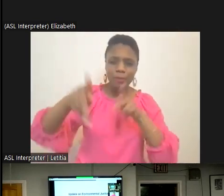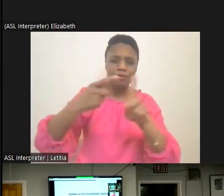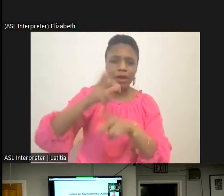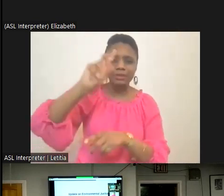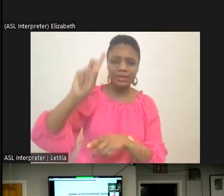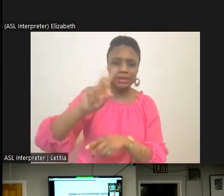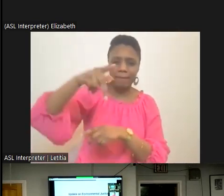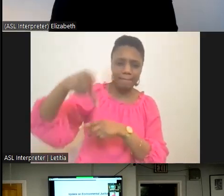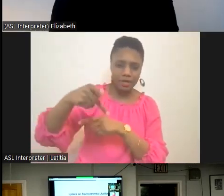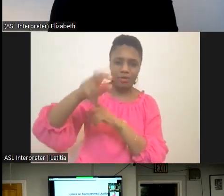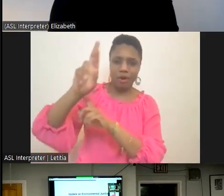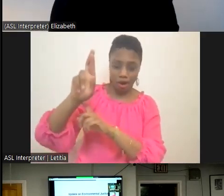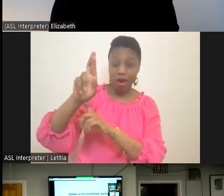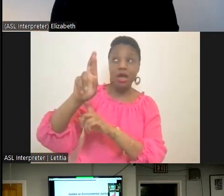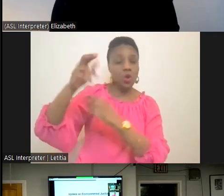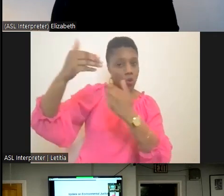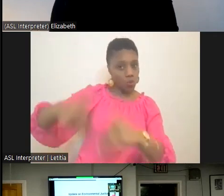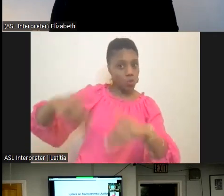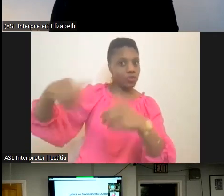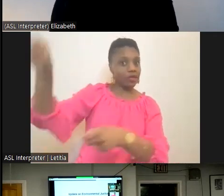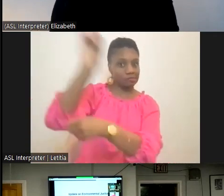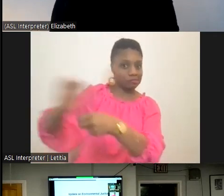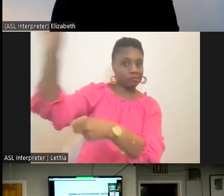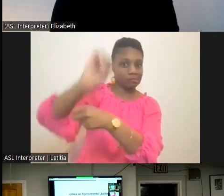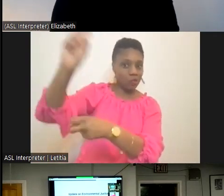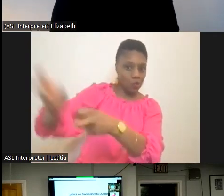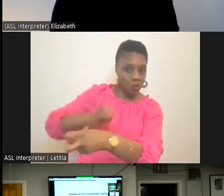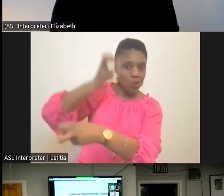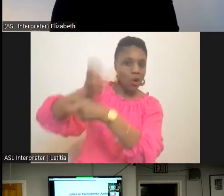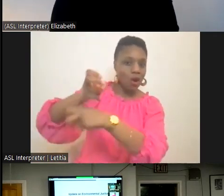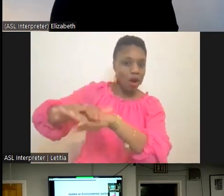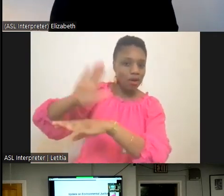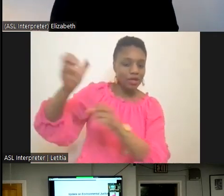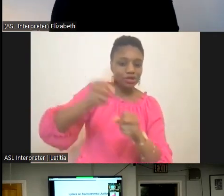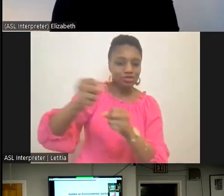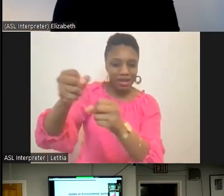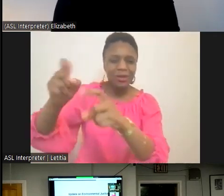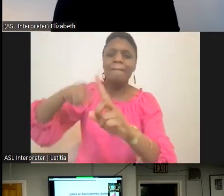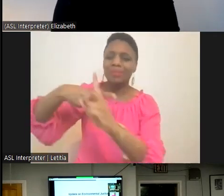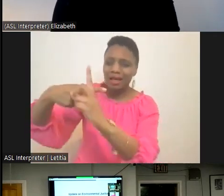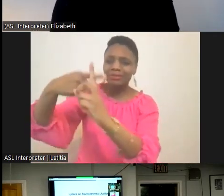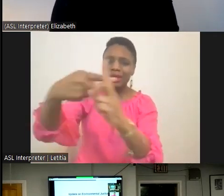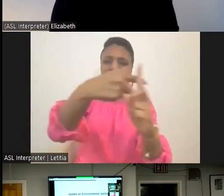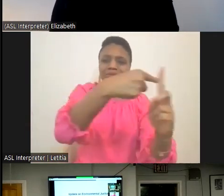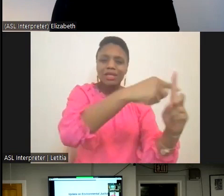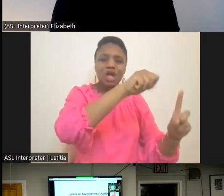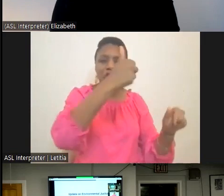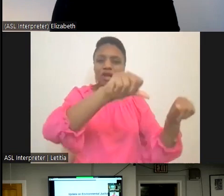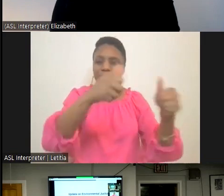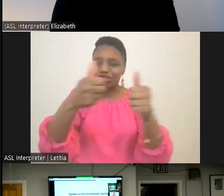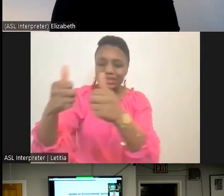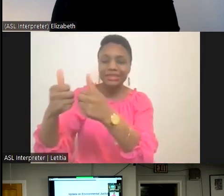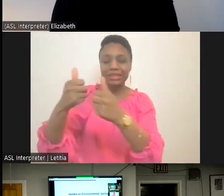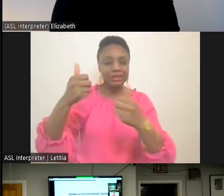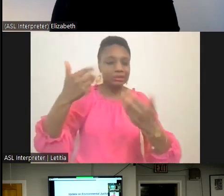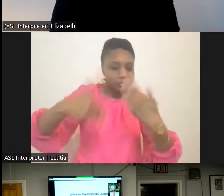of work on their EJ strategy. So has every other agency, but also Caroline of working with back and forth with the